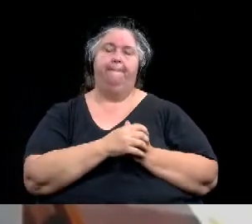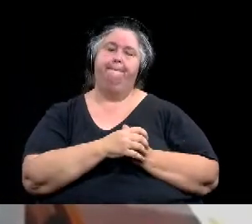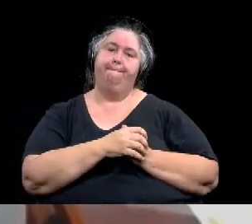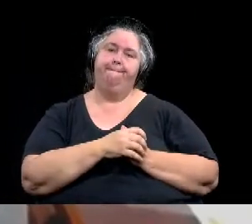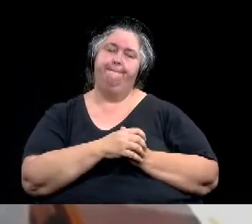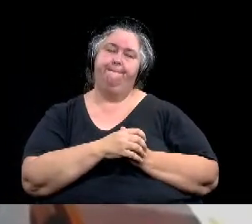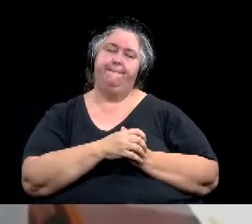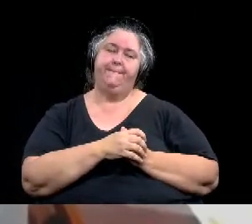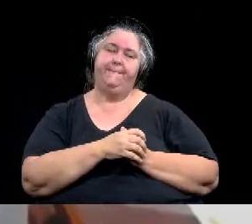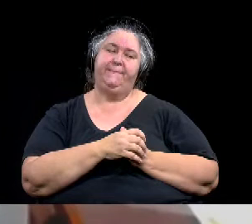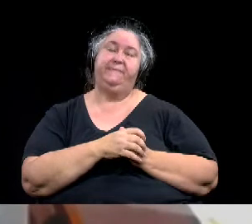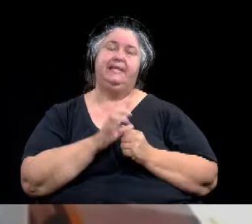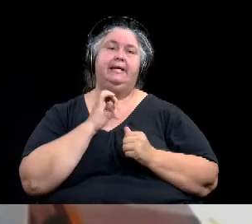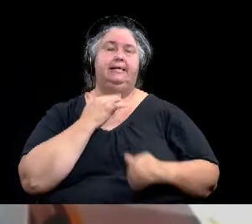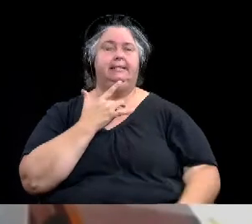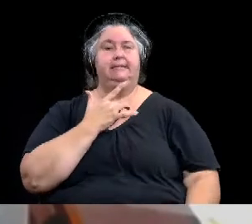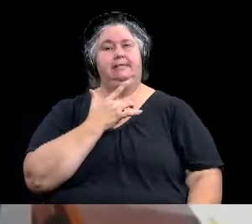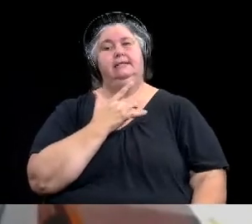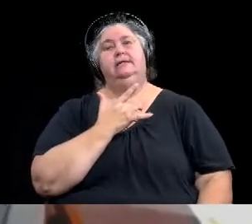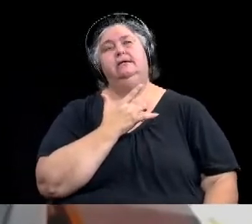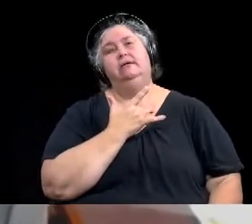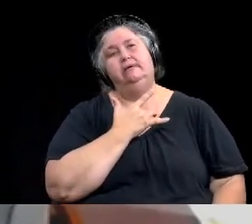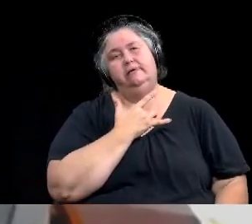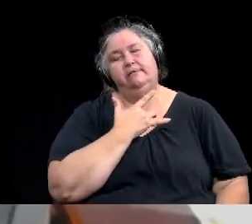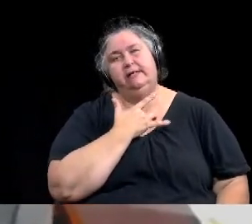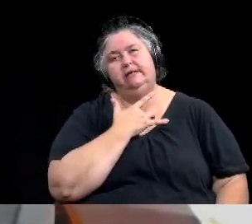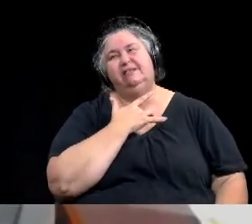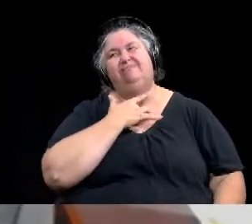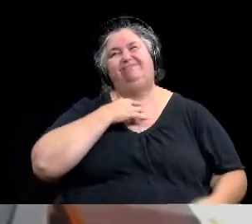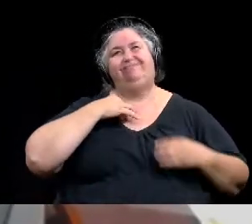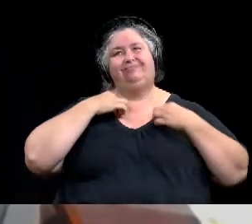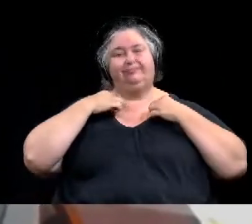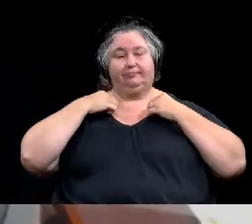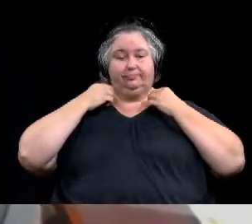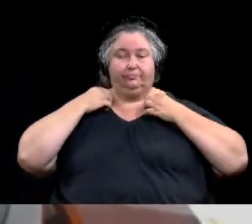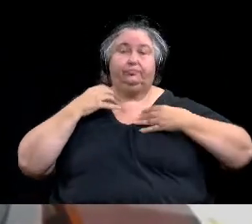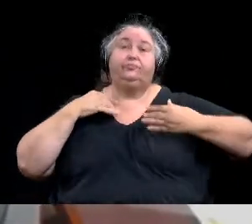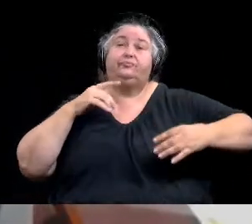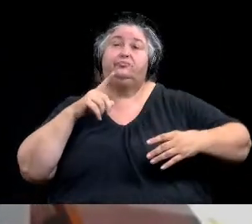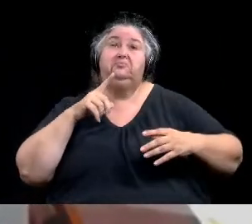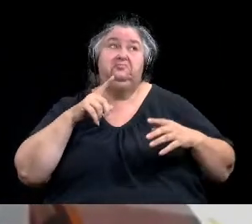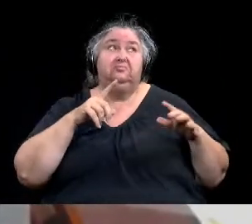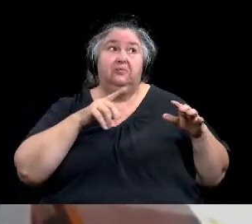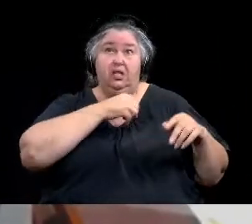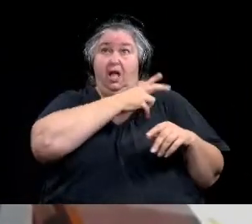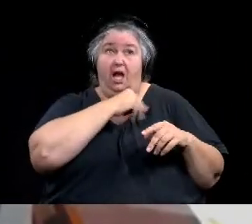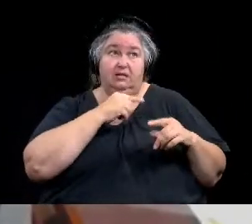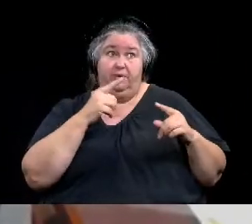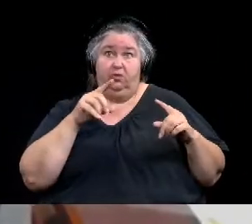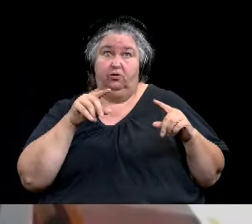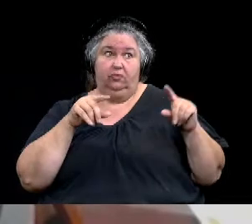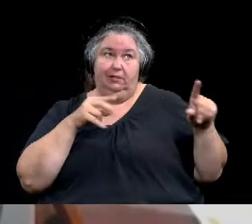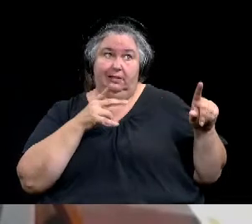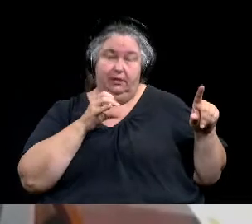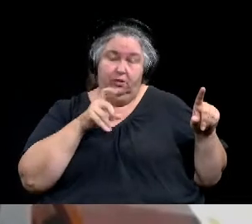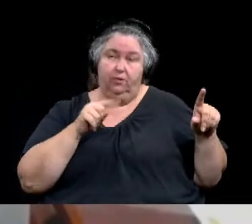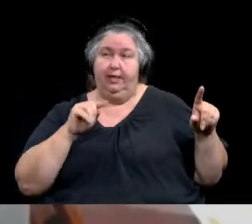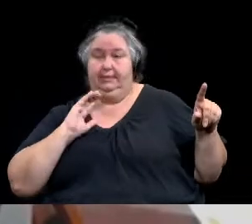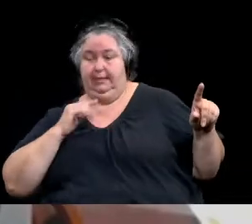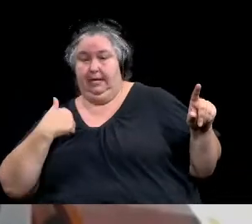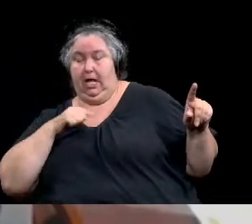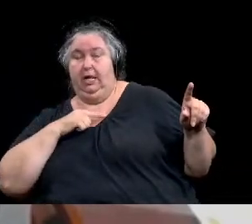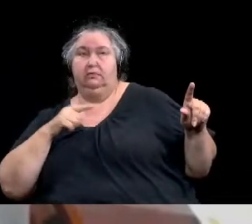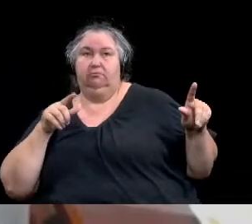I feel that there's a great deal of consistency between the two hospital systems here in Waco. So when I speak